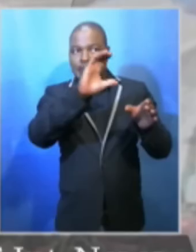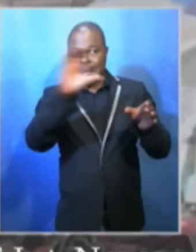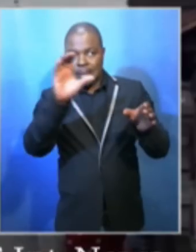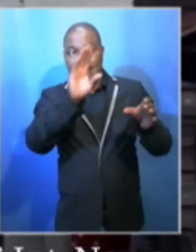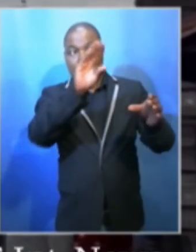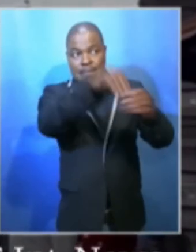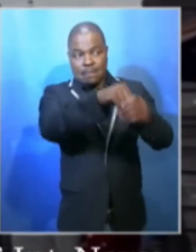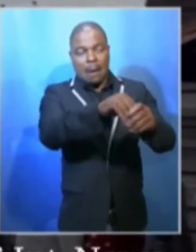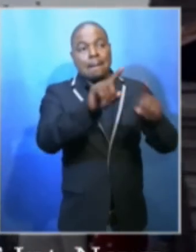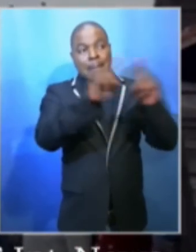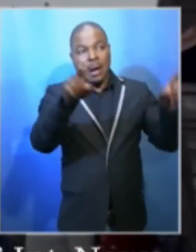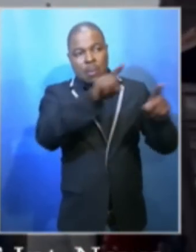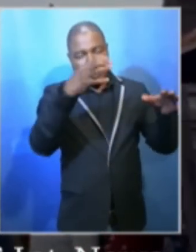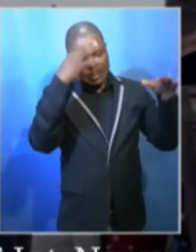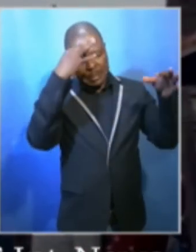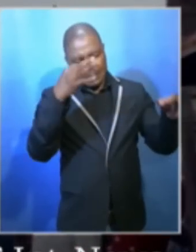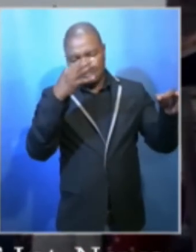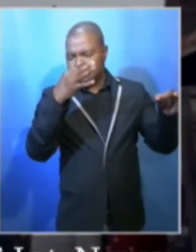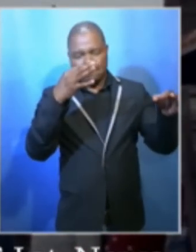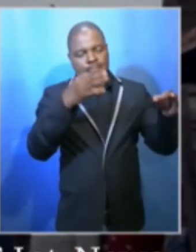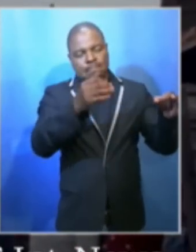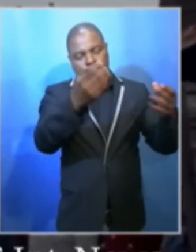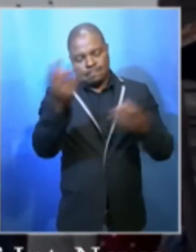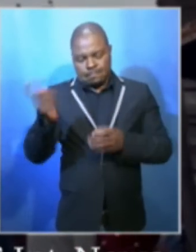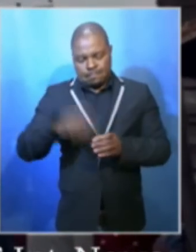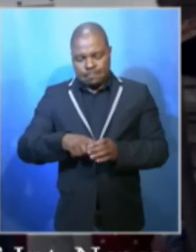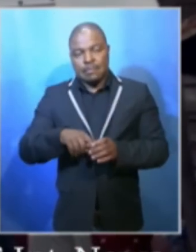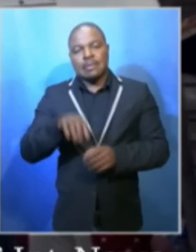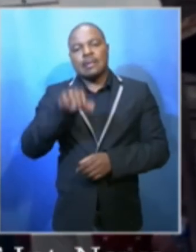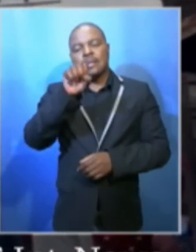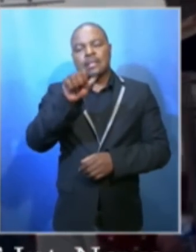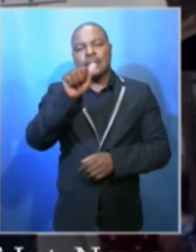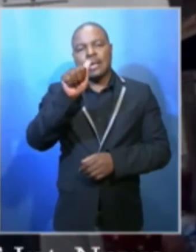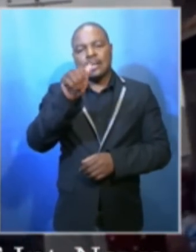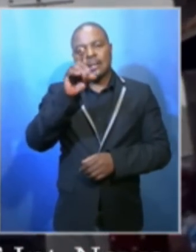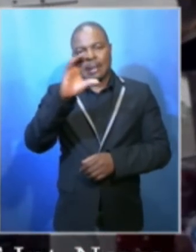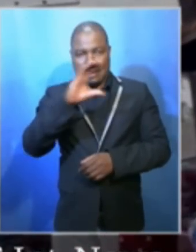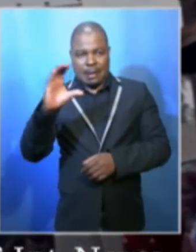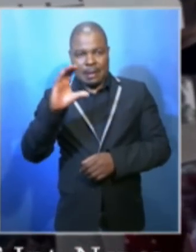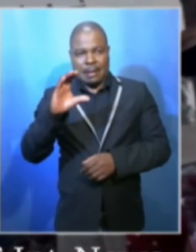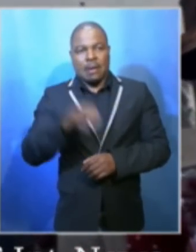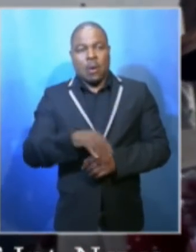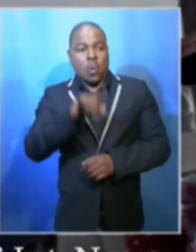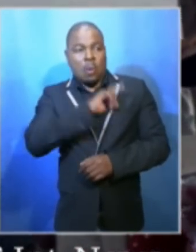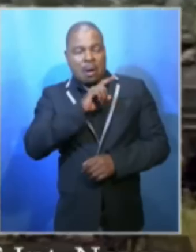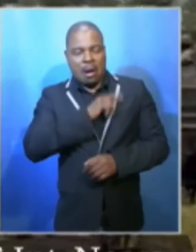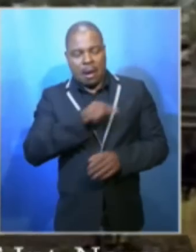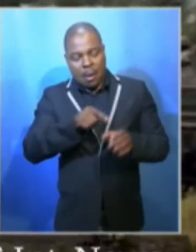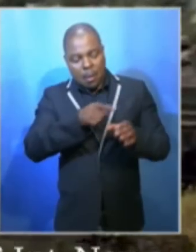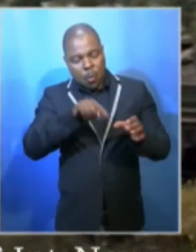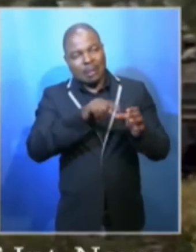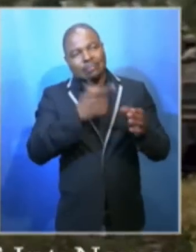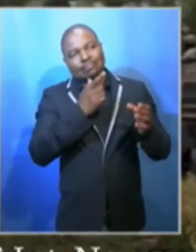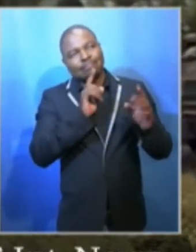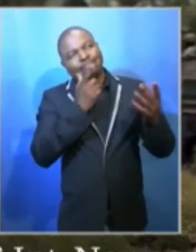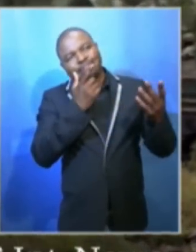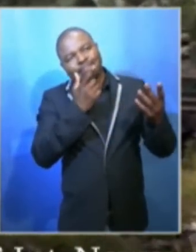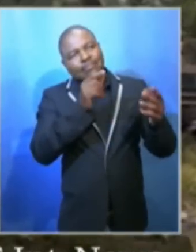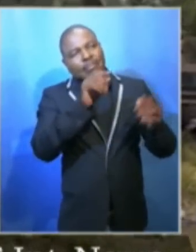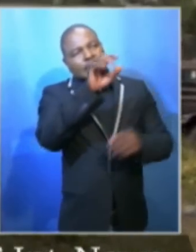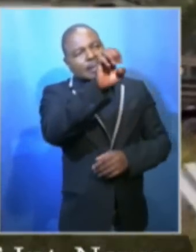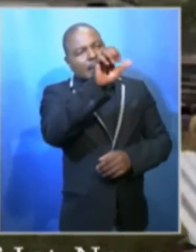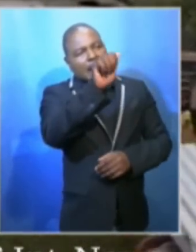ya ho ikamahanya le SADC ha o tloa bothateng bona hobana ba sena tshepo le kopano ena ya